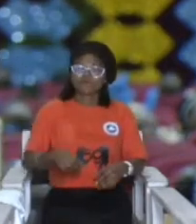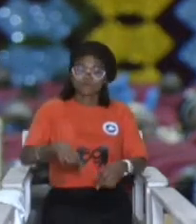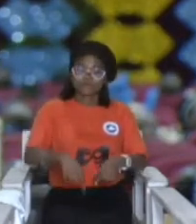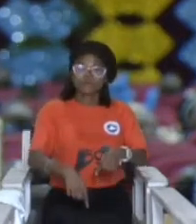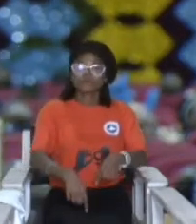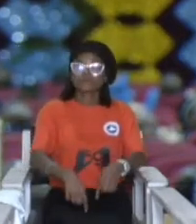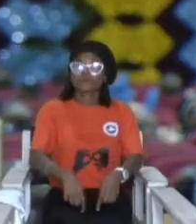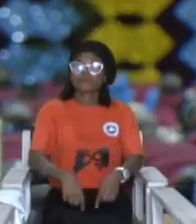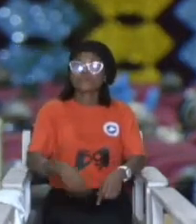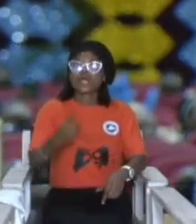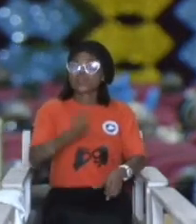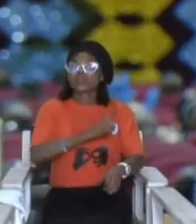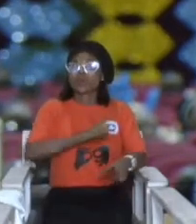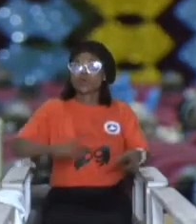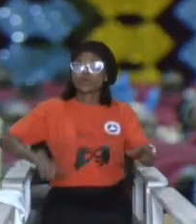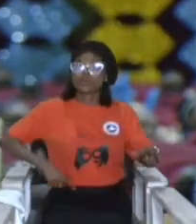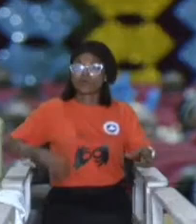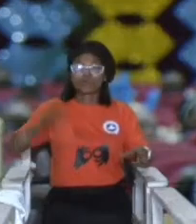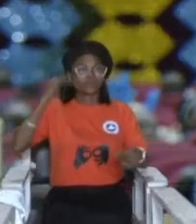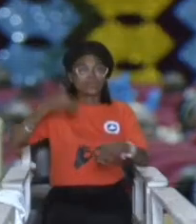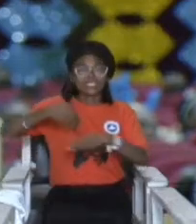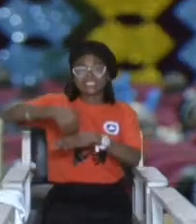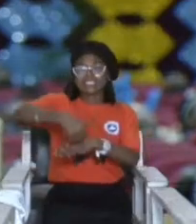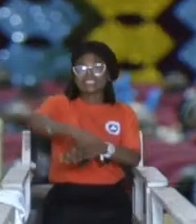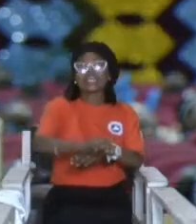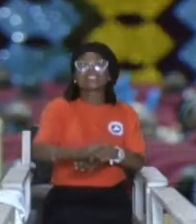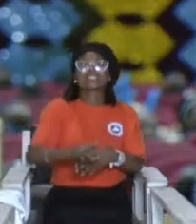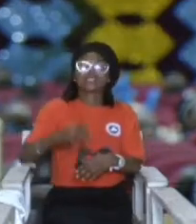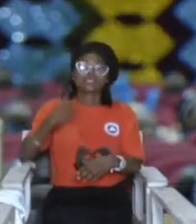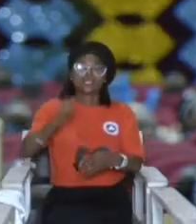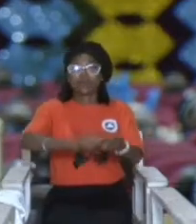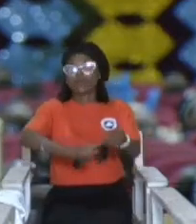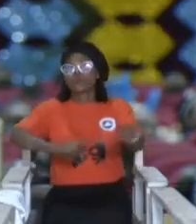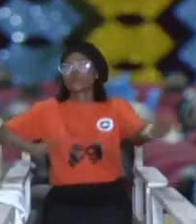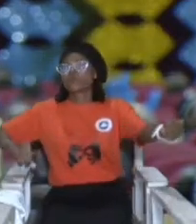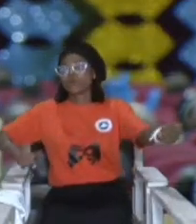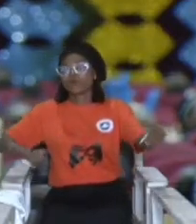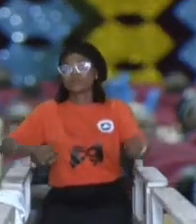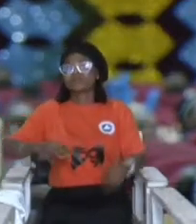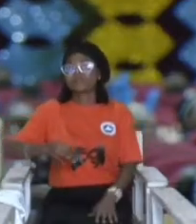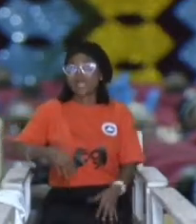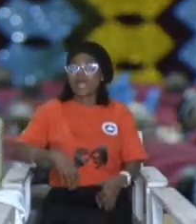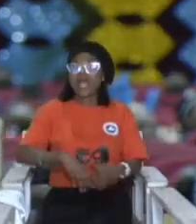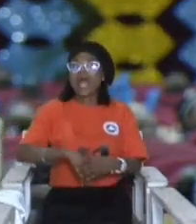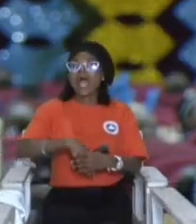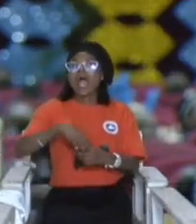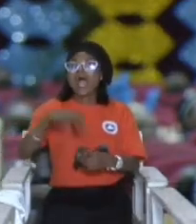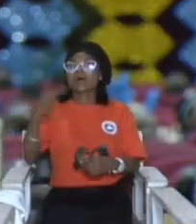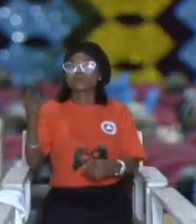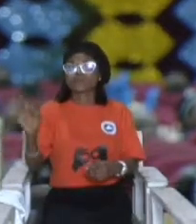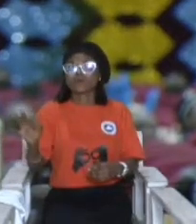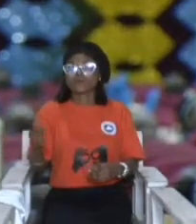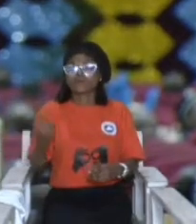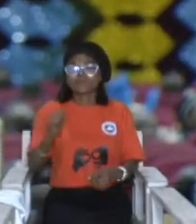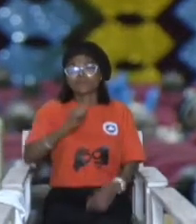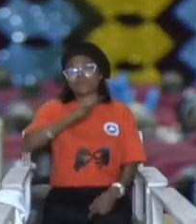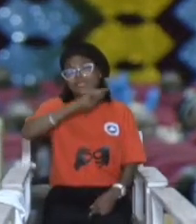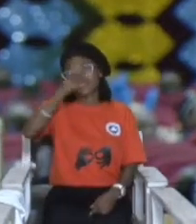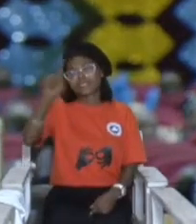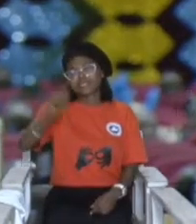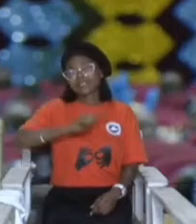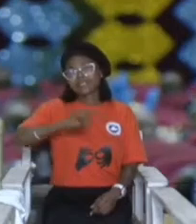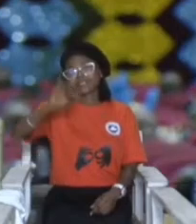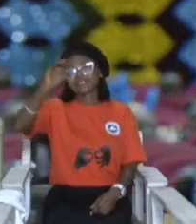The Lord shall send the rod of thy strength out of Zion.